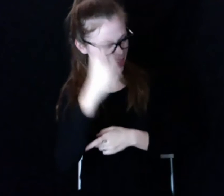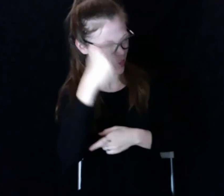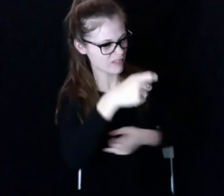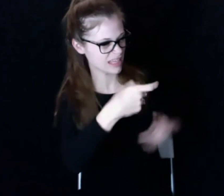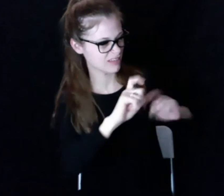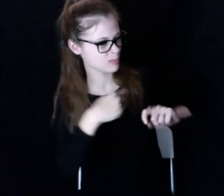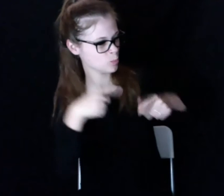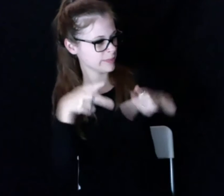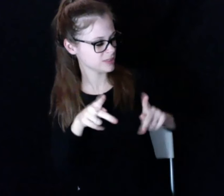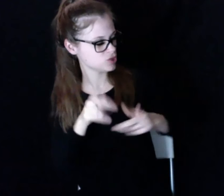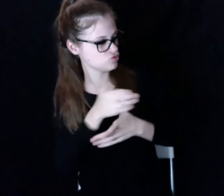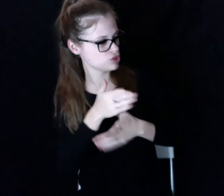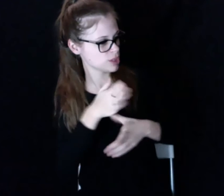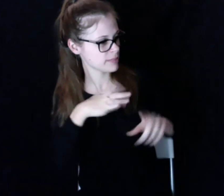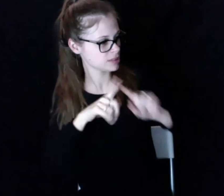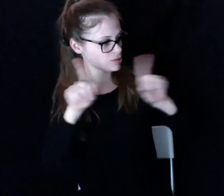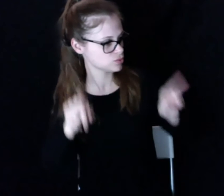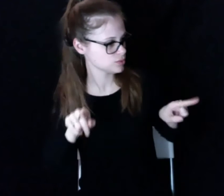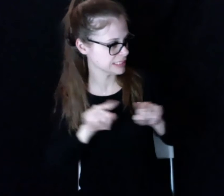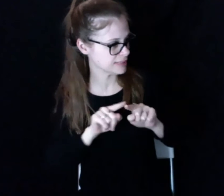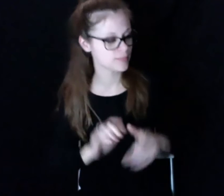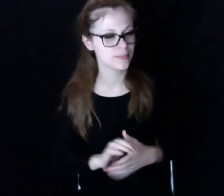permission to share my screen.